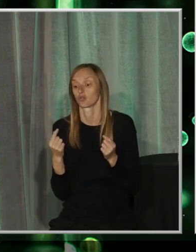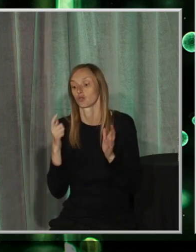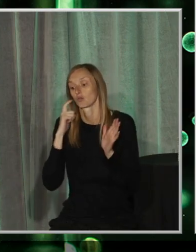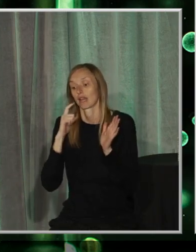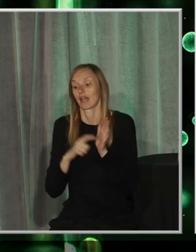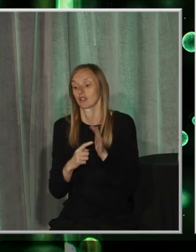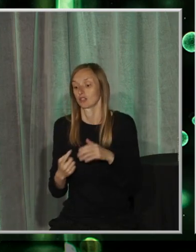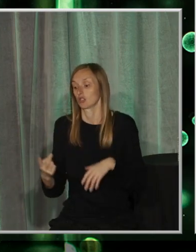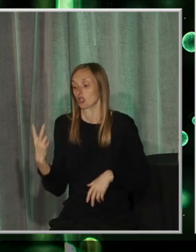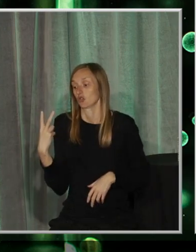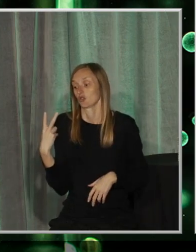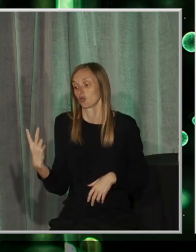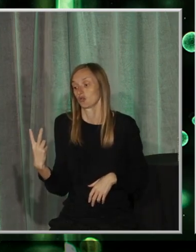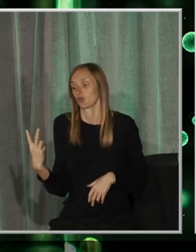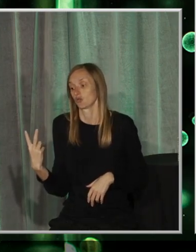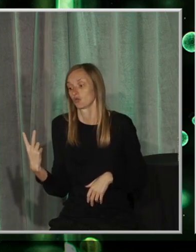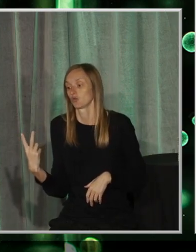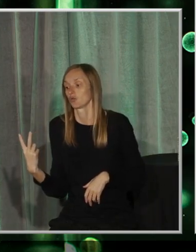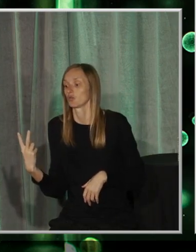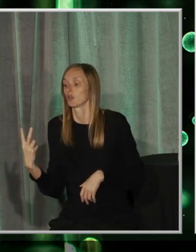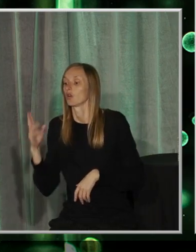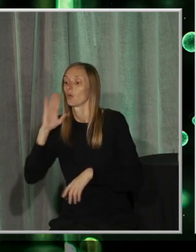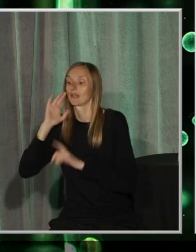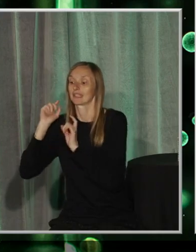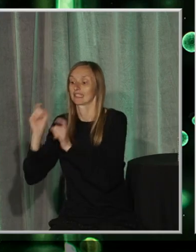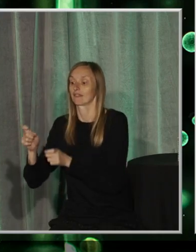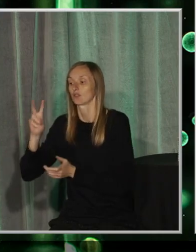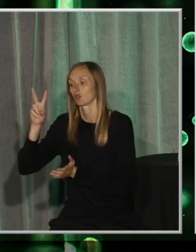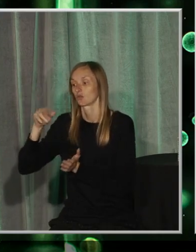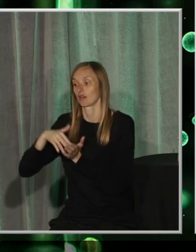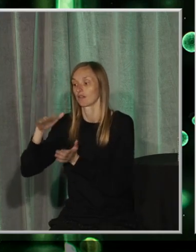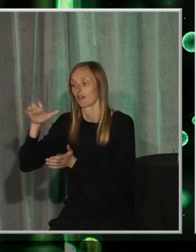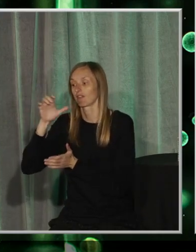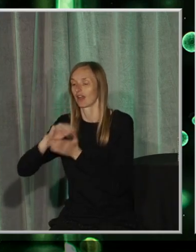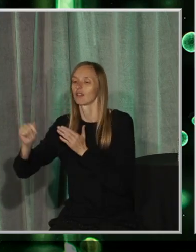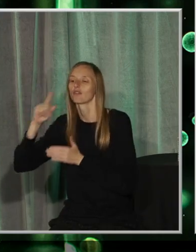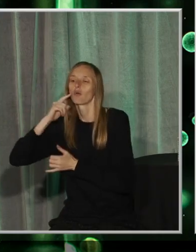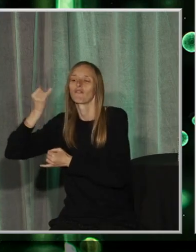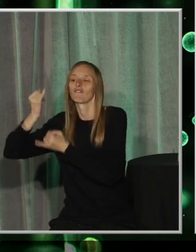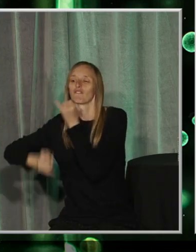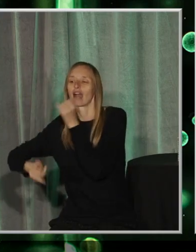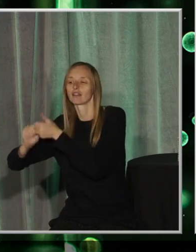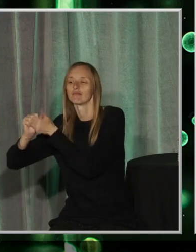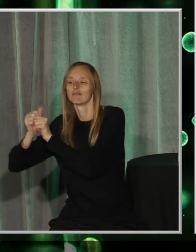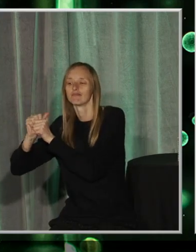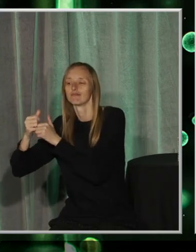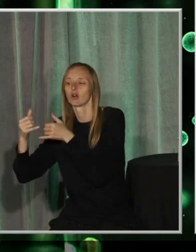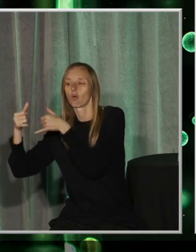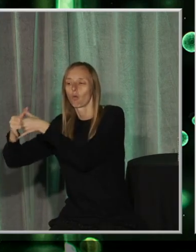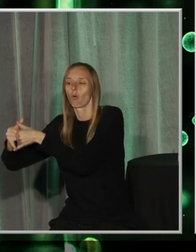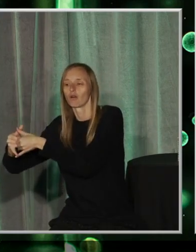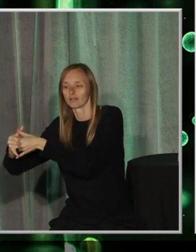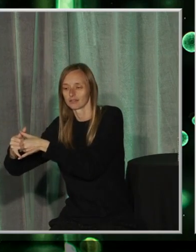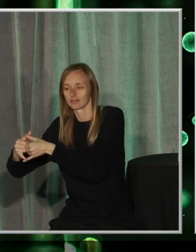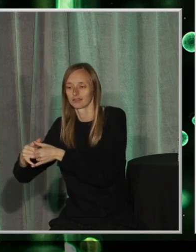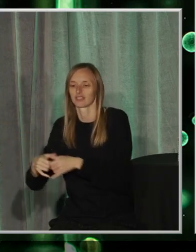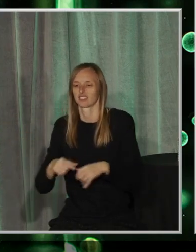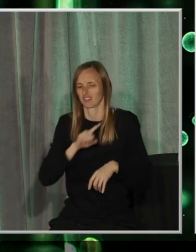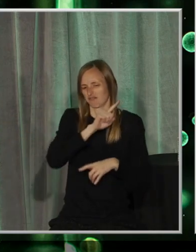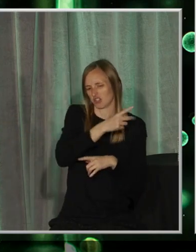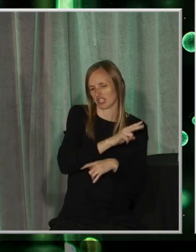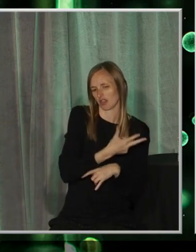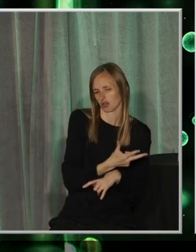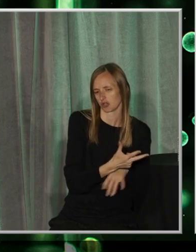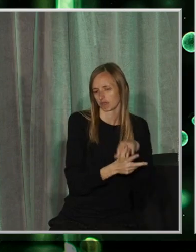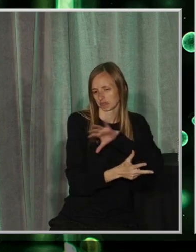recognizing the two teams who are receiving $2,500 finalist awards for being among the five teams left